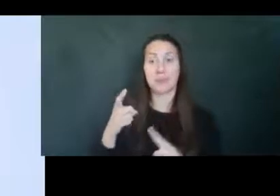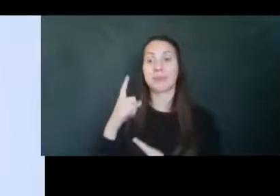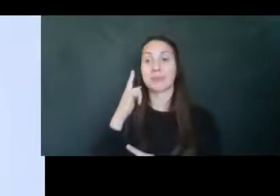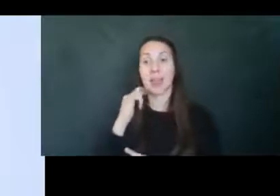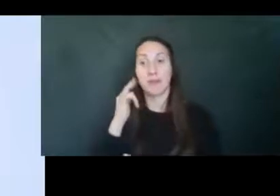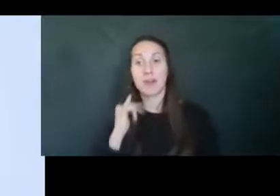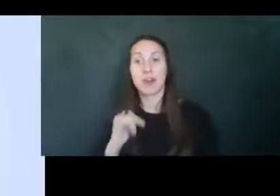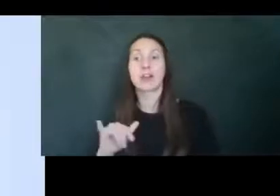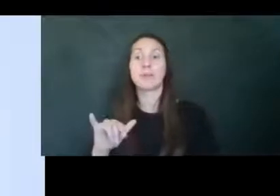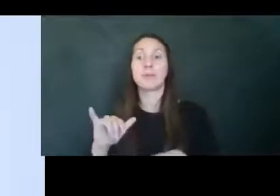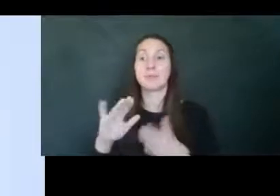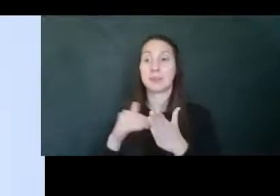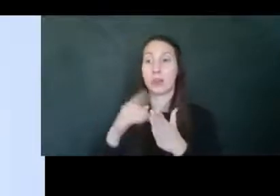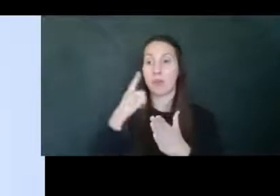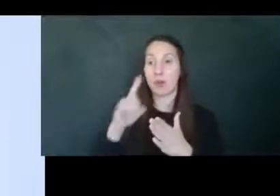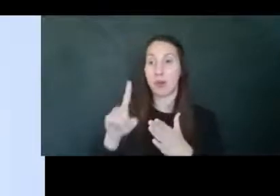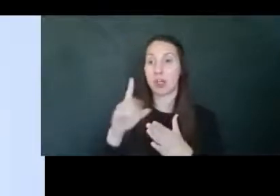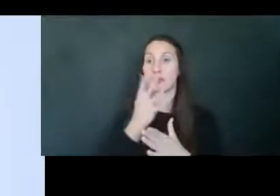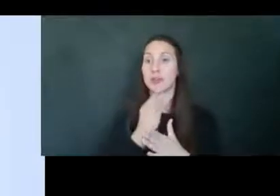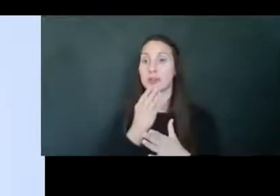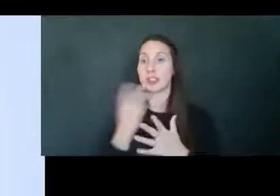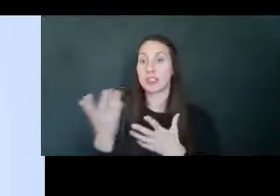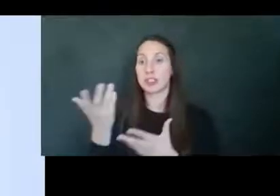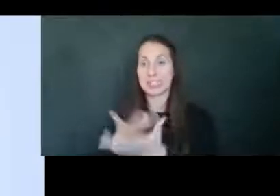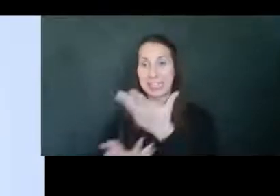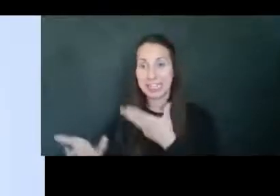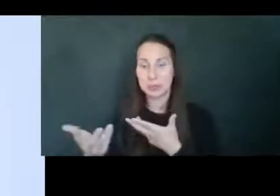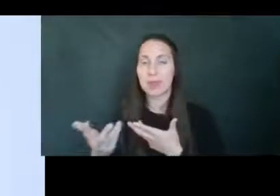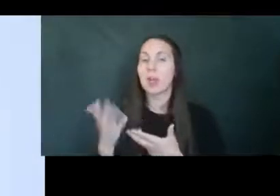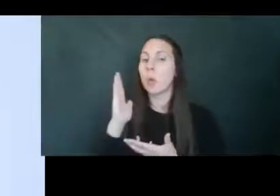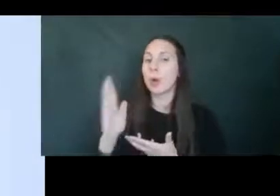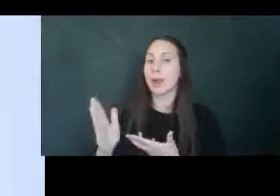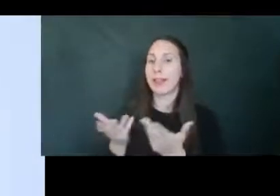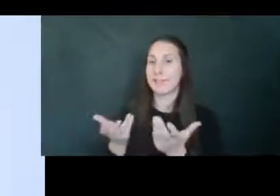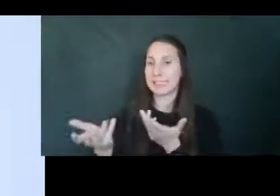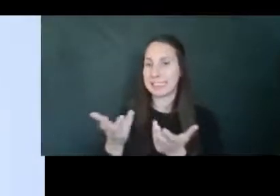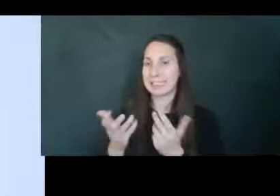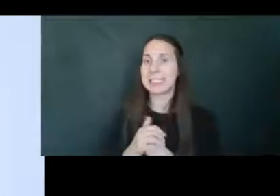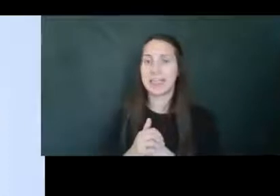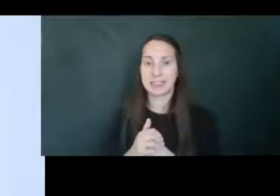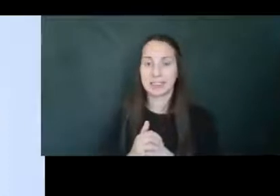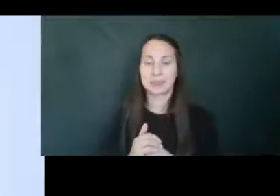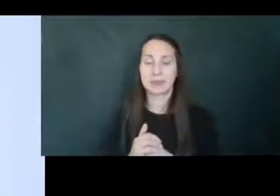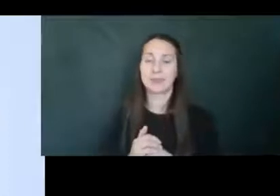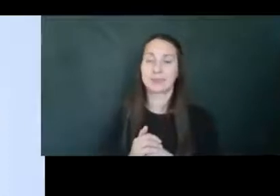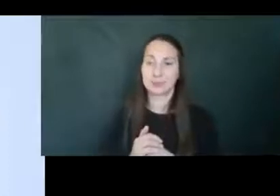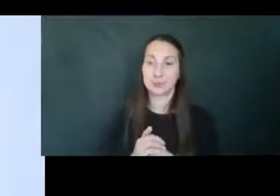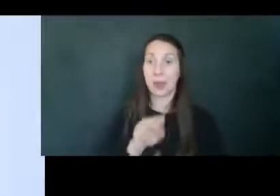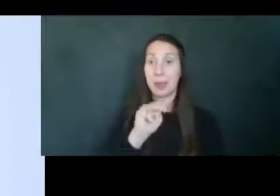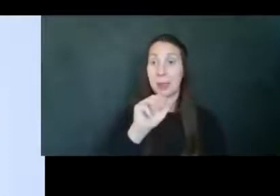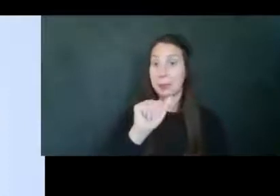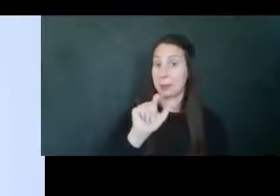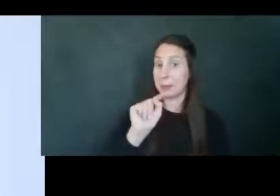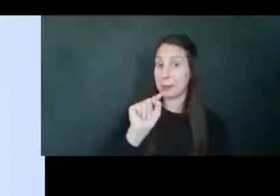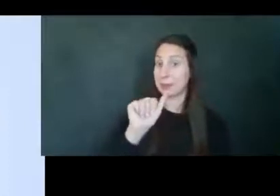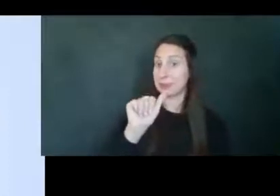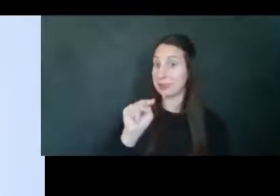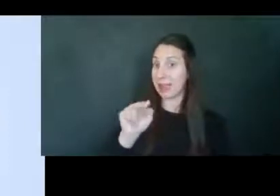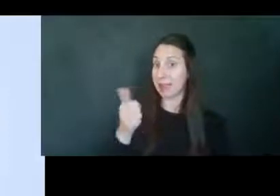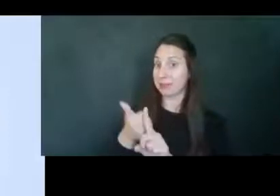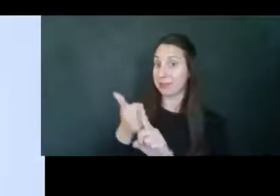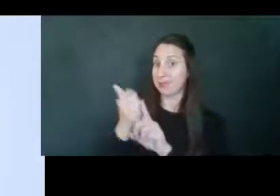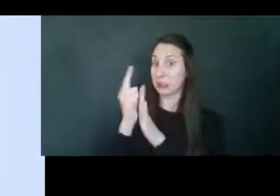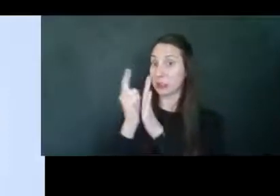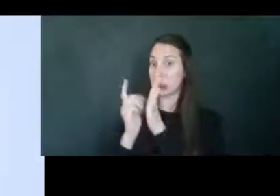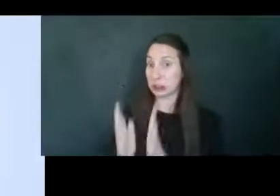to facilitate the question and answer session. Matan, an attorney, was a Senate-confirmed appointee